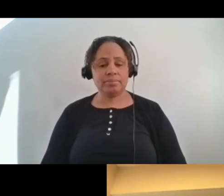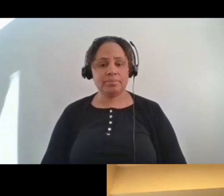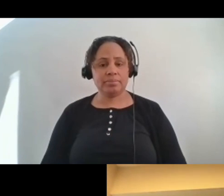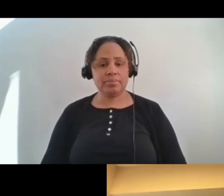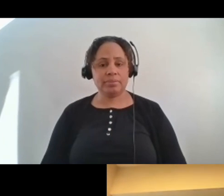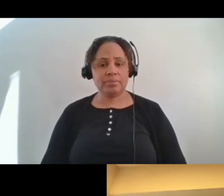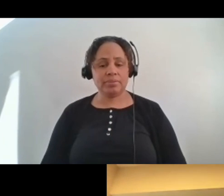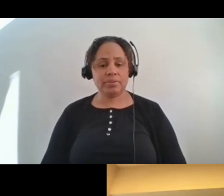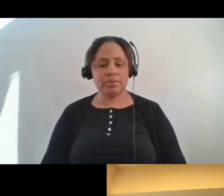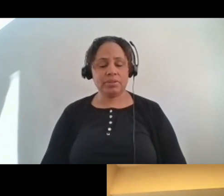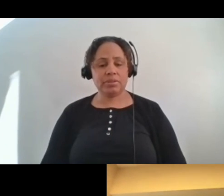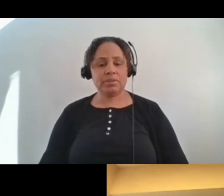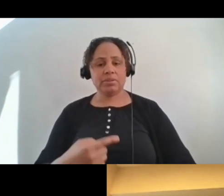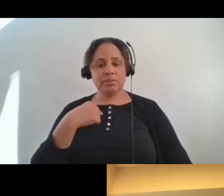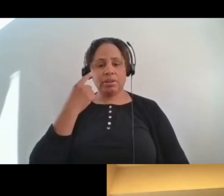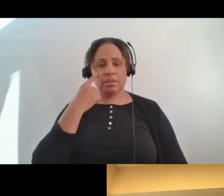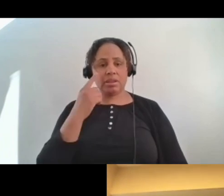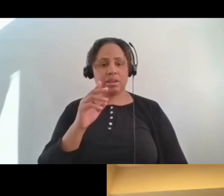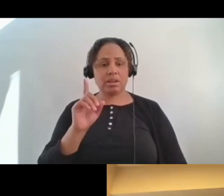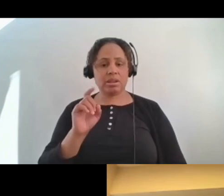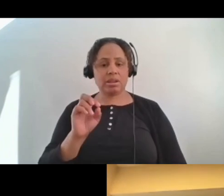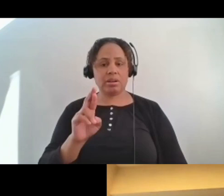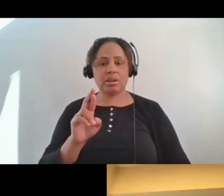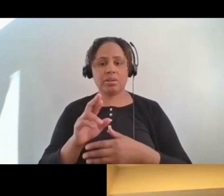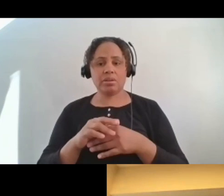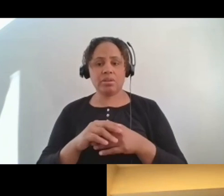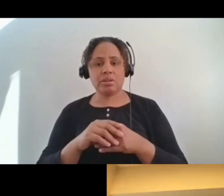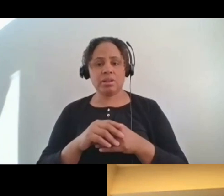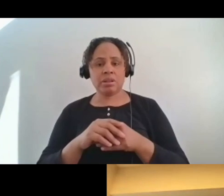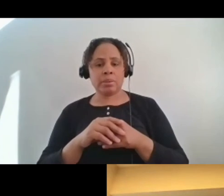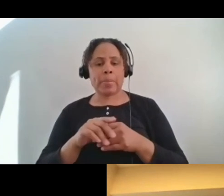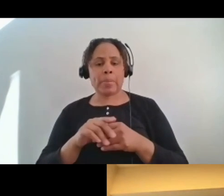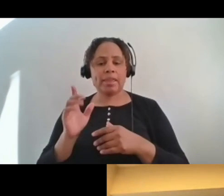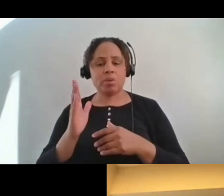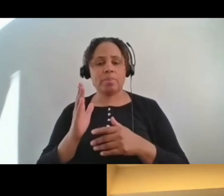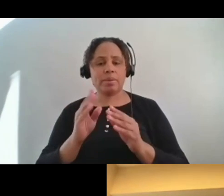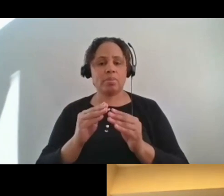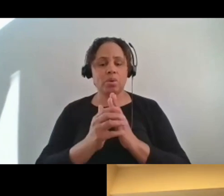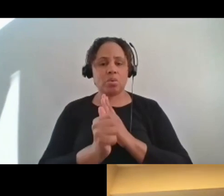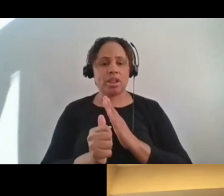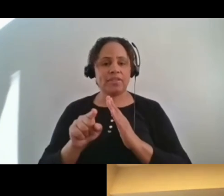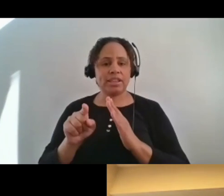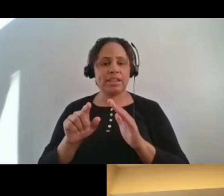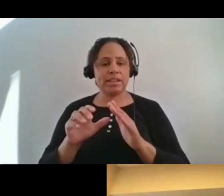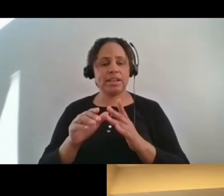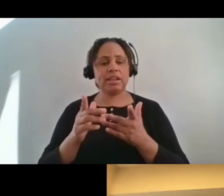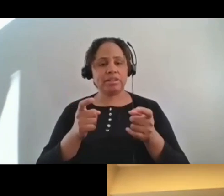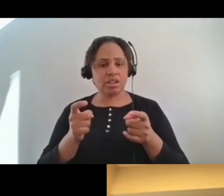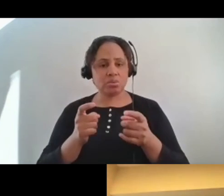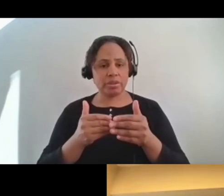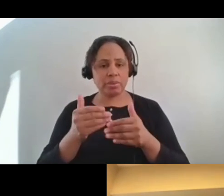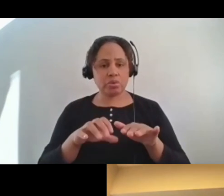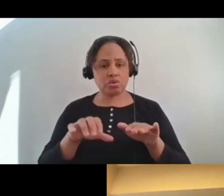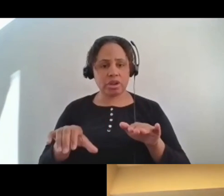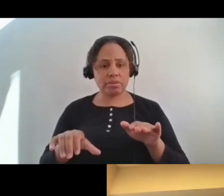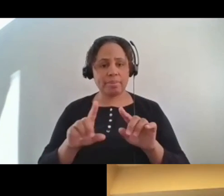Yeah, so I think Dr. Nitin is probably going to be a lot more qualified, or he deals with the post-transplant medications a lot more than I do.